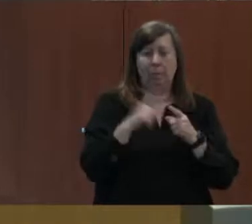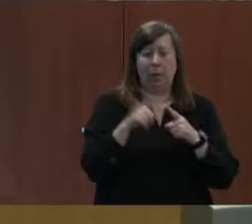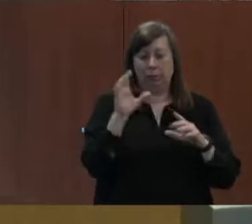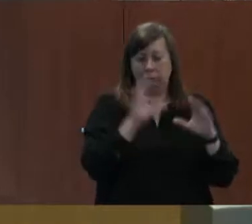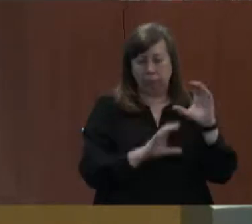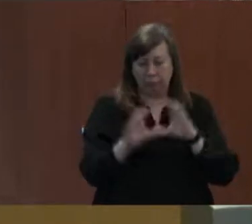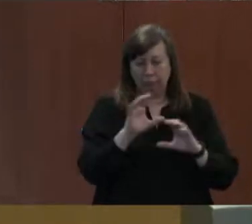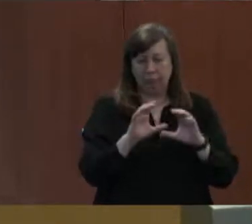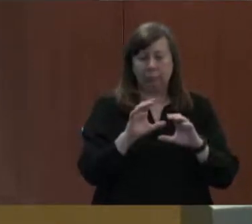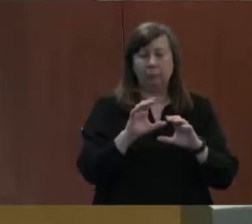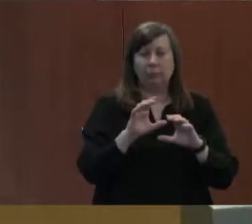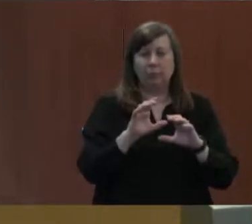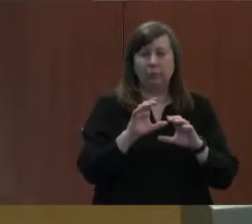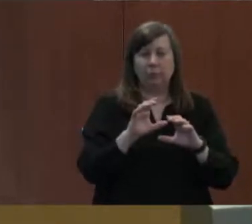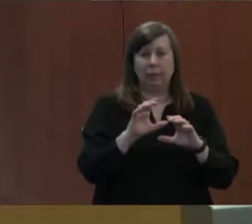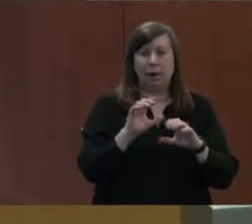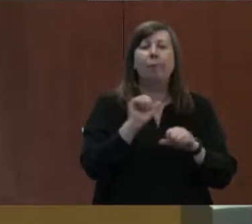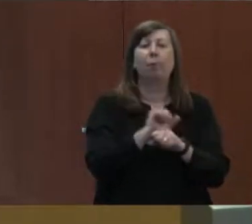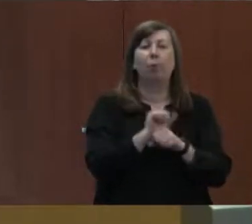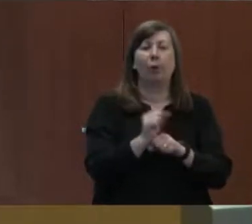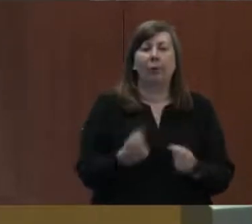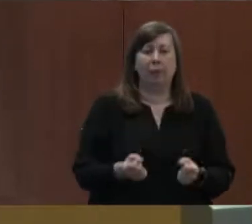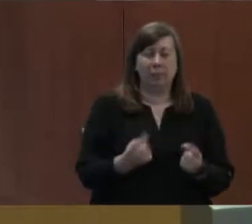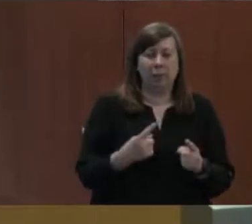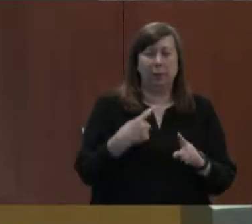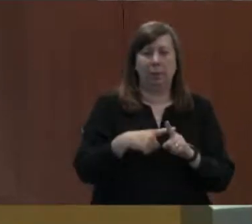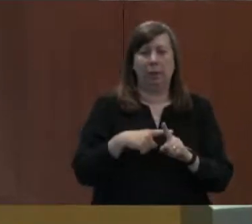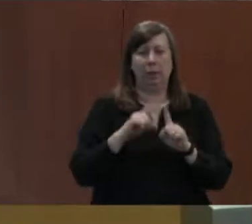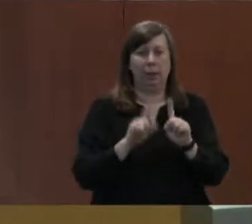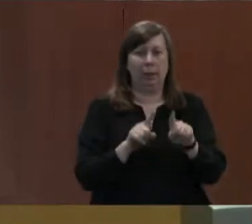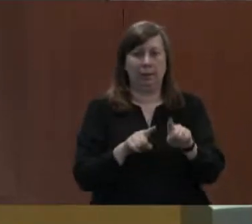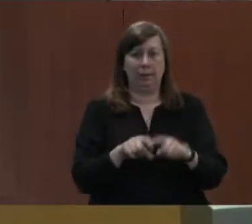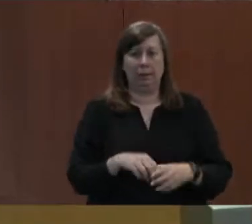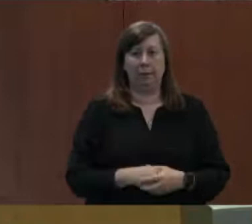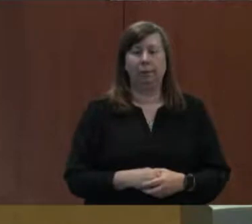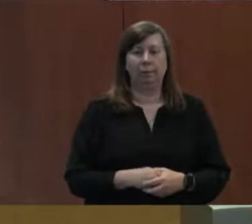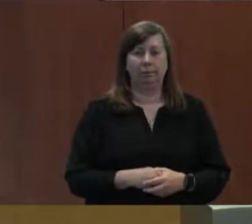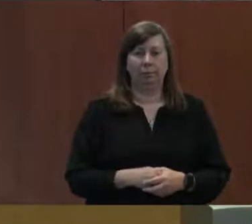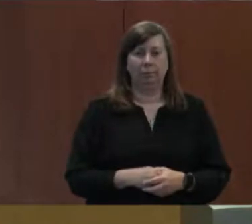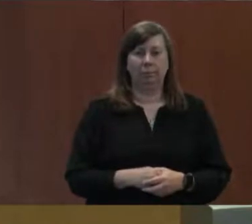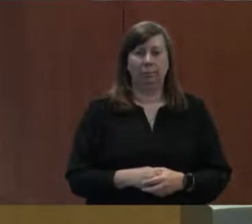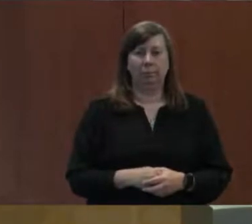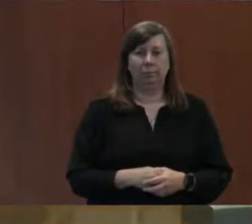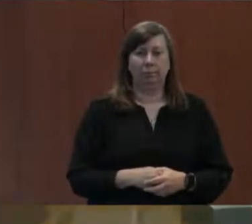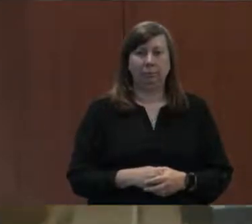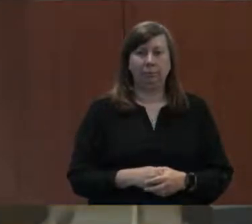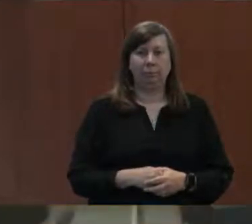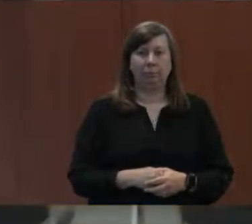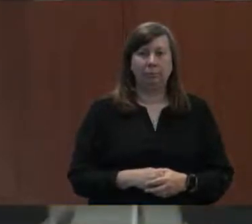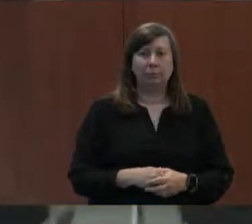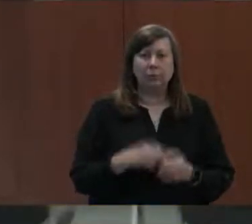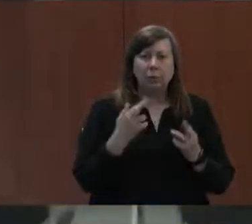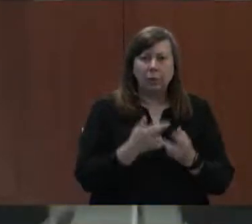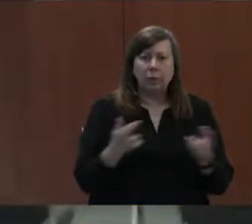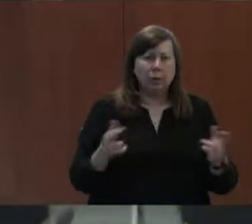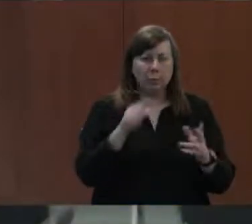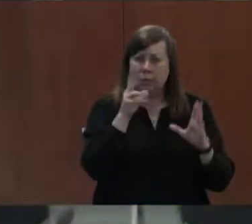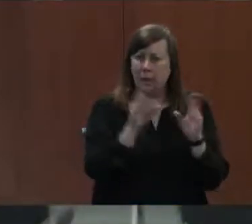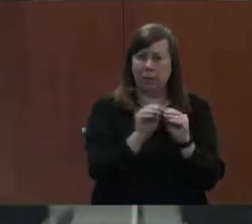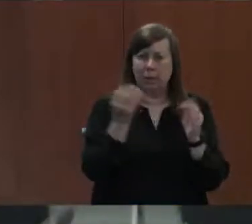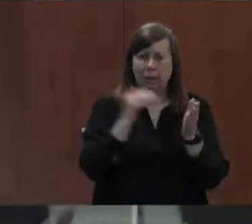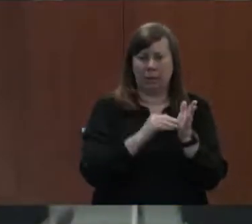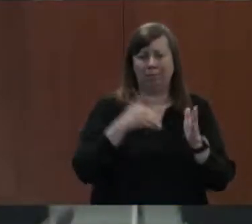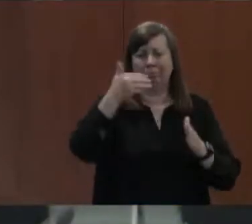exploring employee expenses as well as attendance areas. Any Services will not meet again